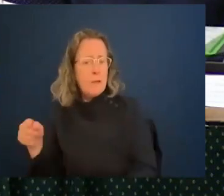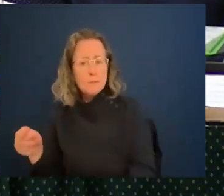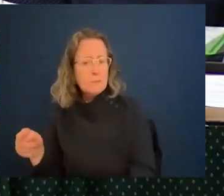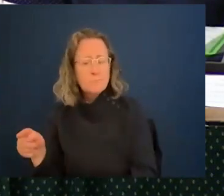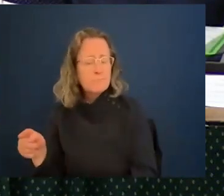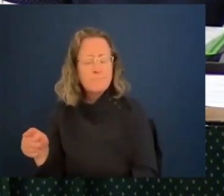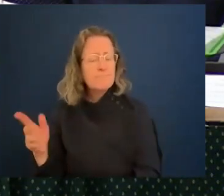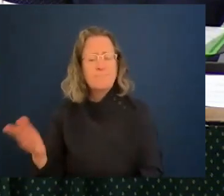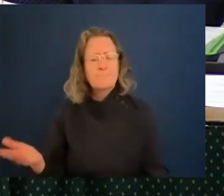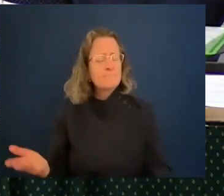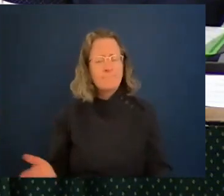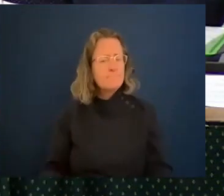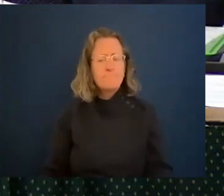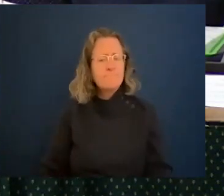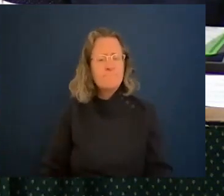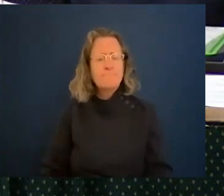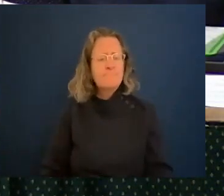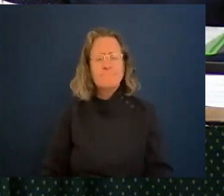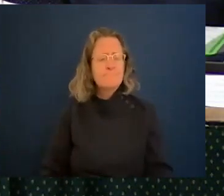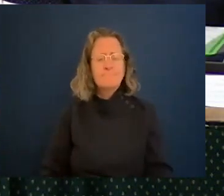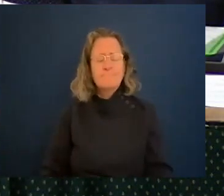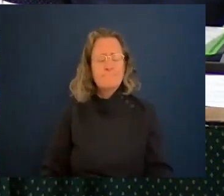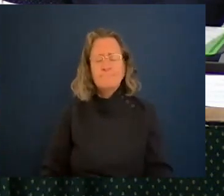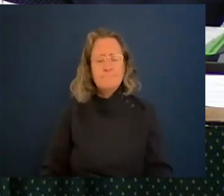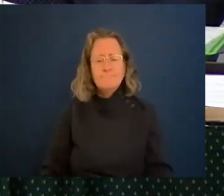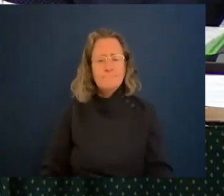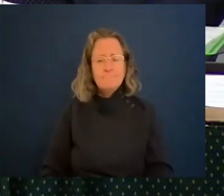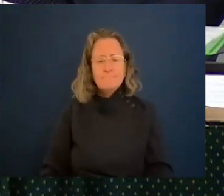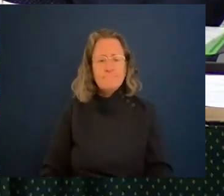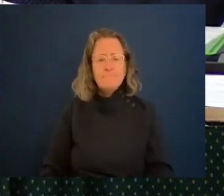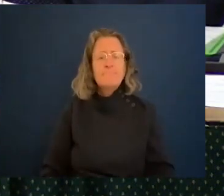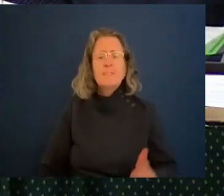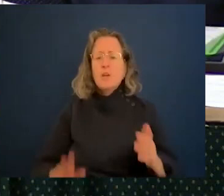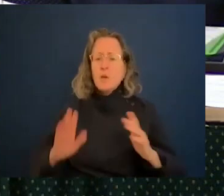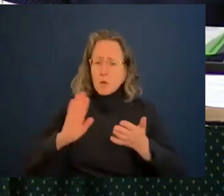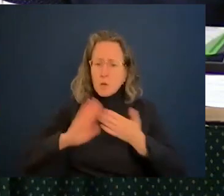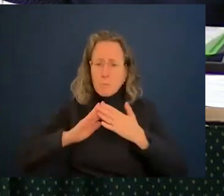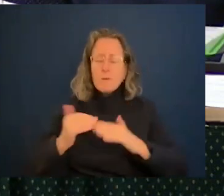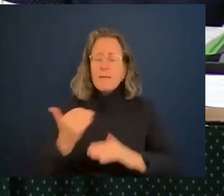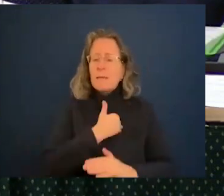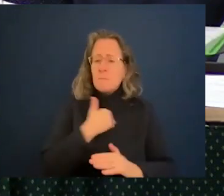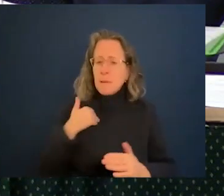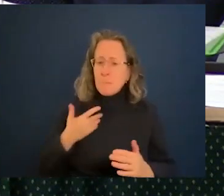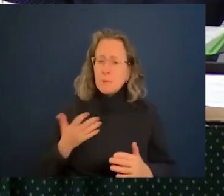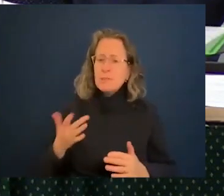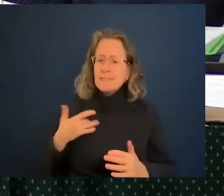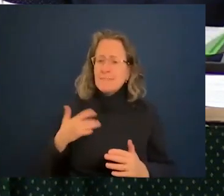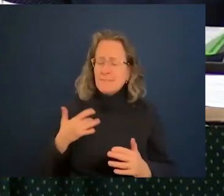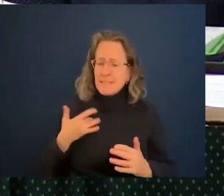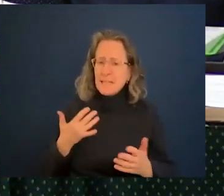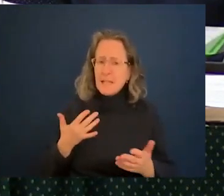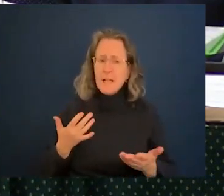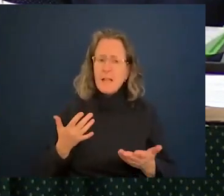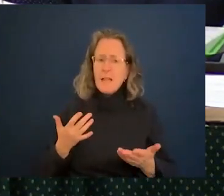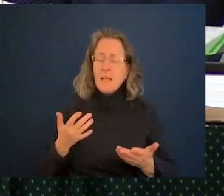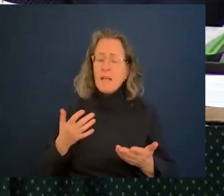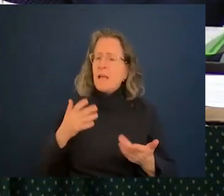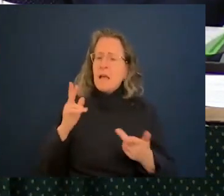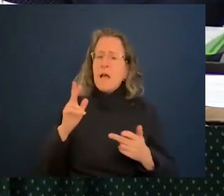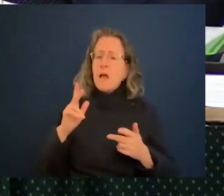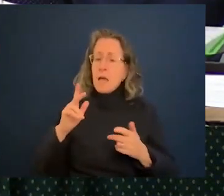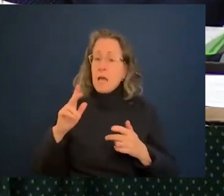reaching and and keeping it uh important calls uh coming in in a timely